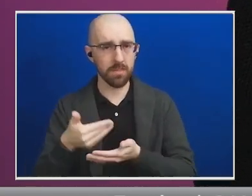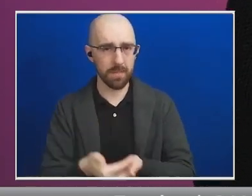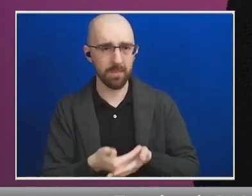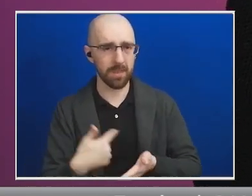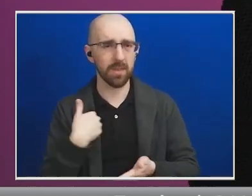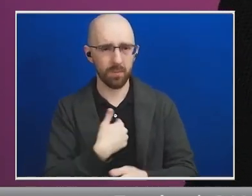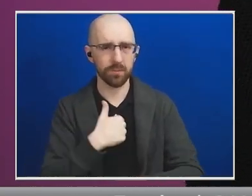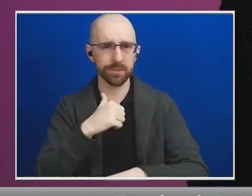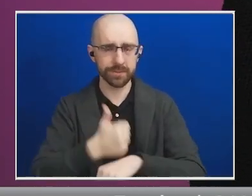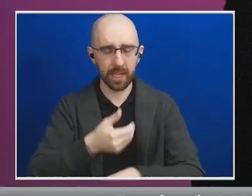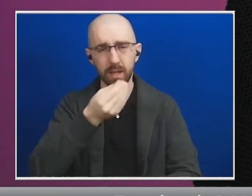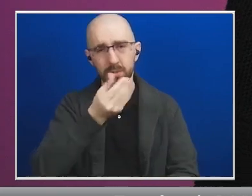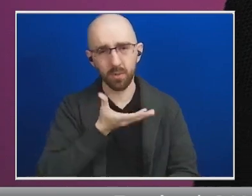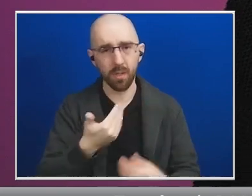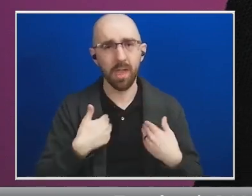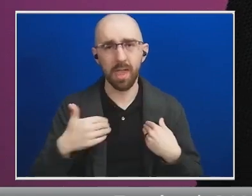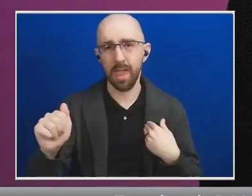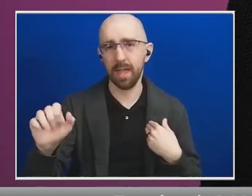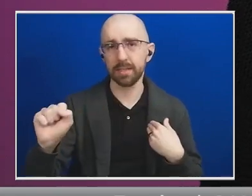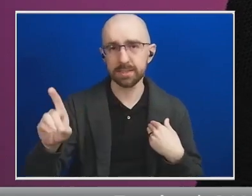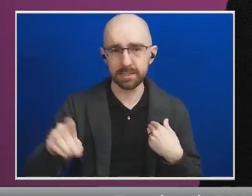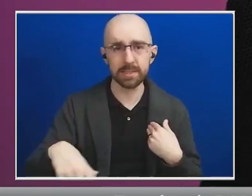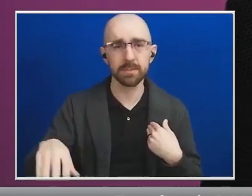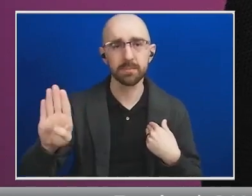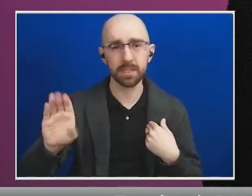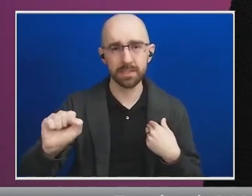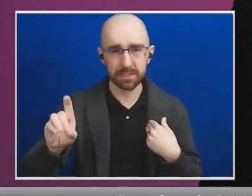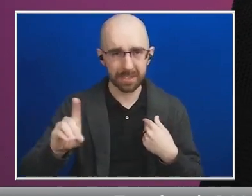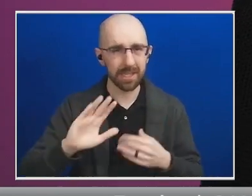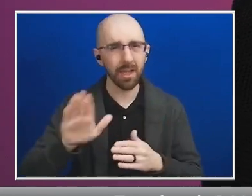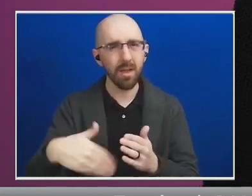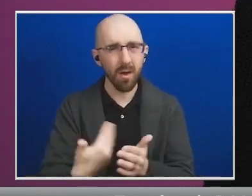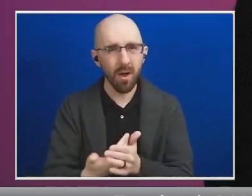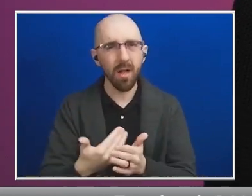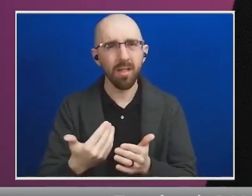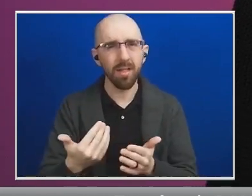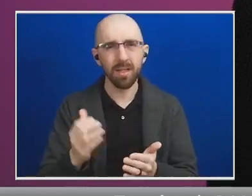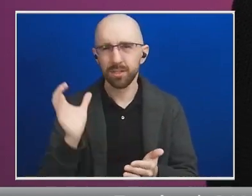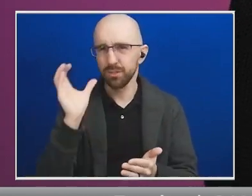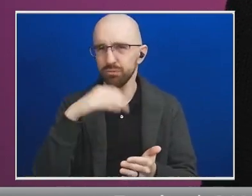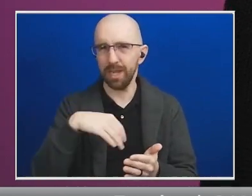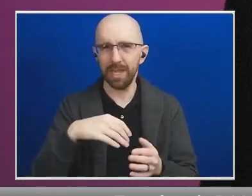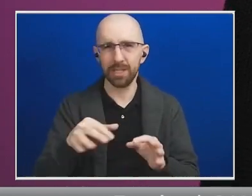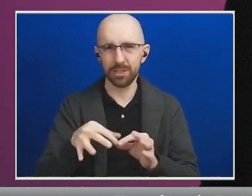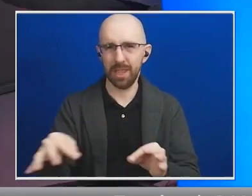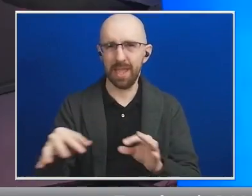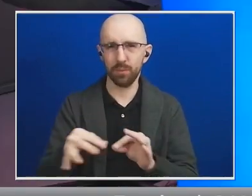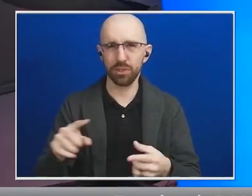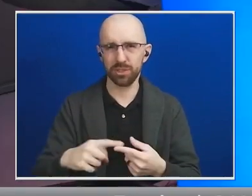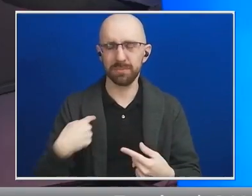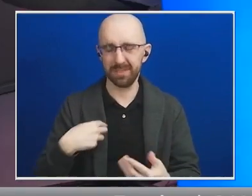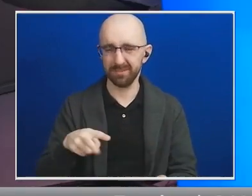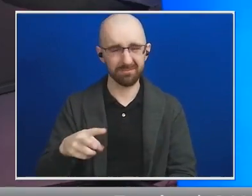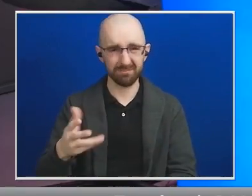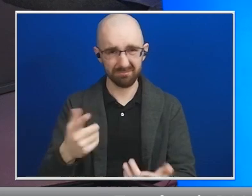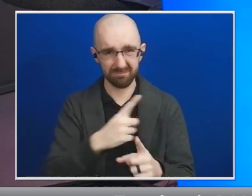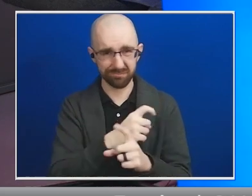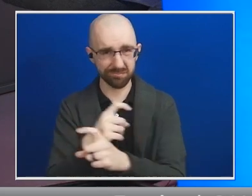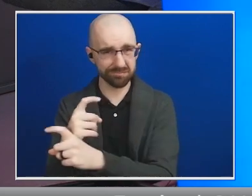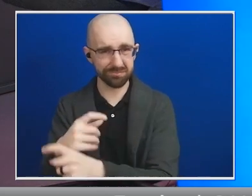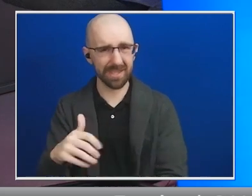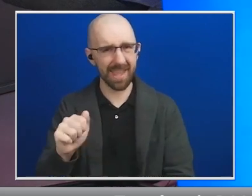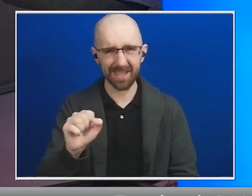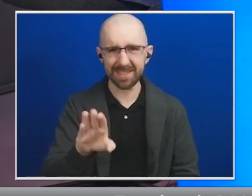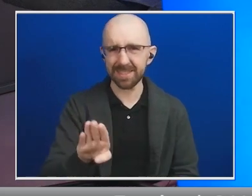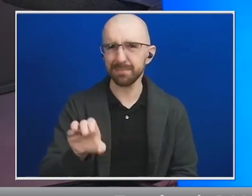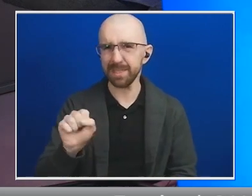he has ASD and VSD. This was all strange lingo to me. Yeah, what's ASD and VSD? Yeah, and so,